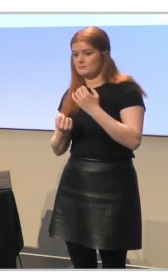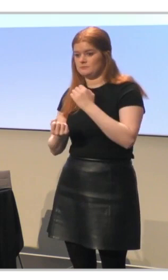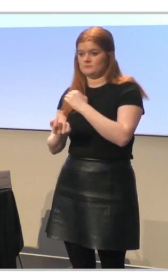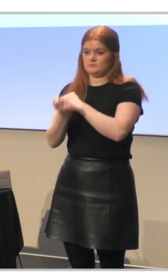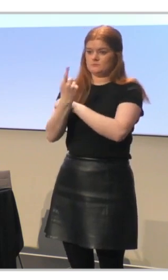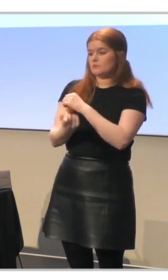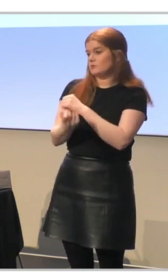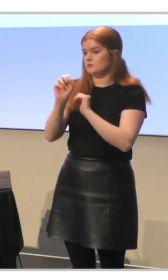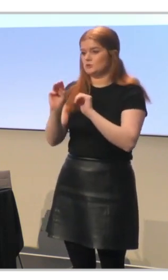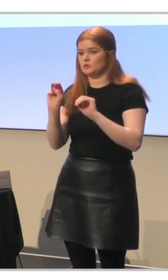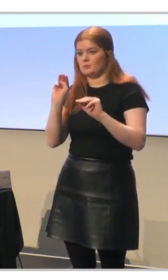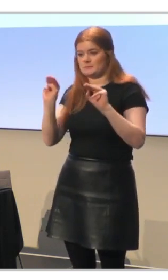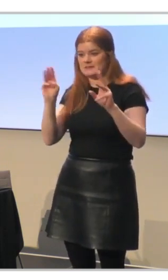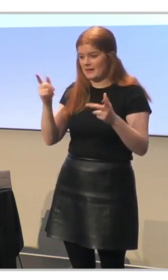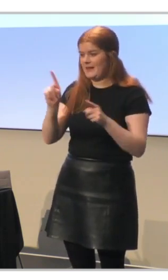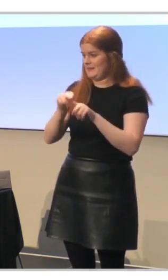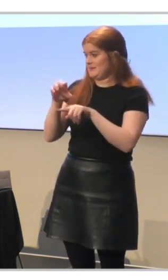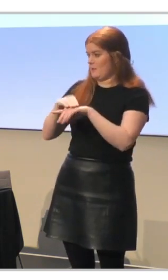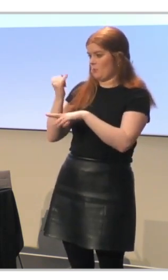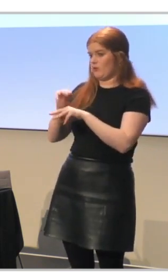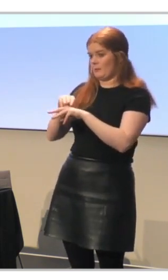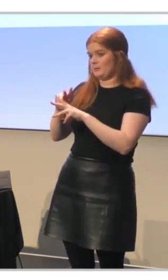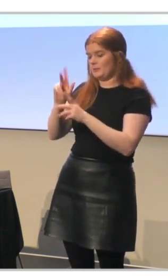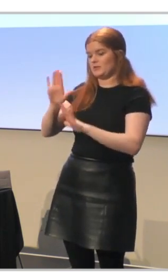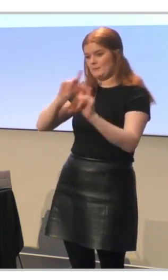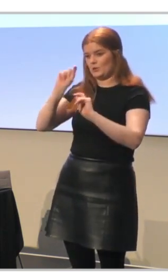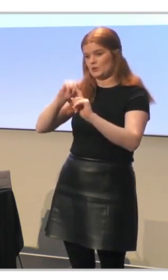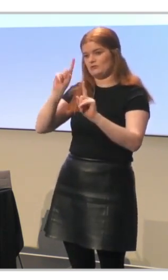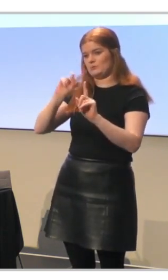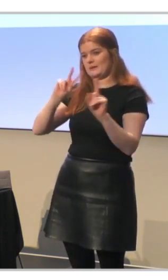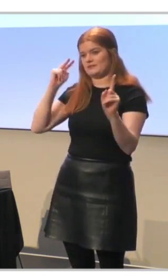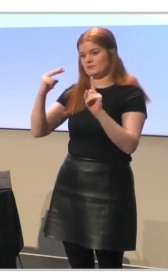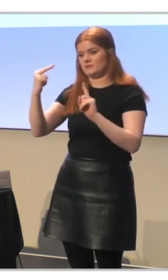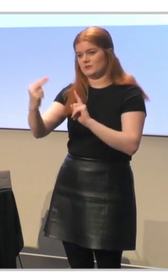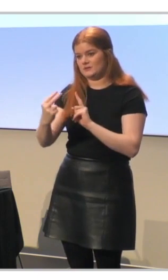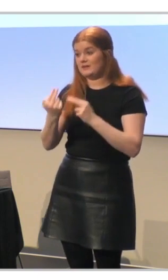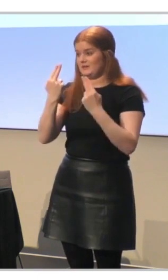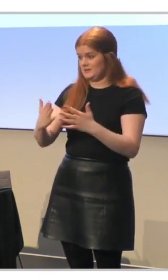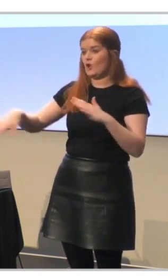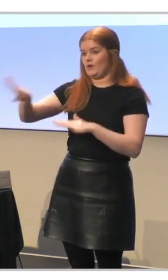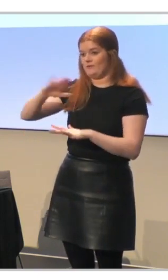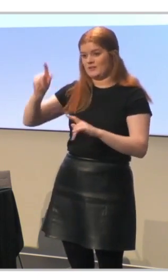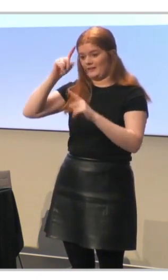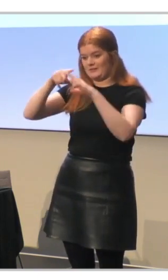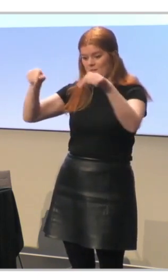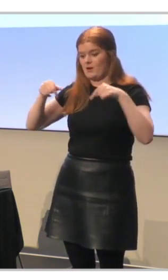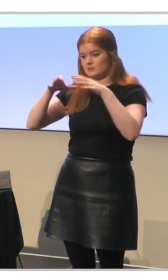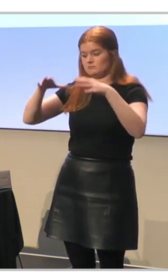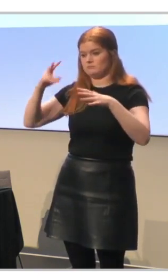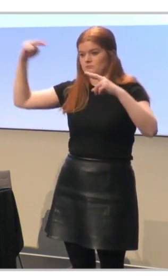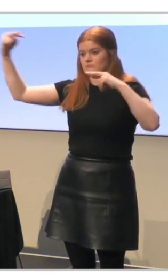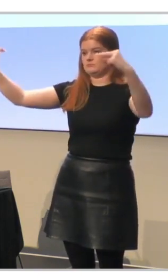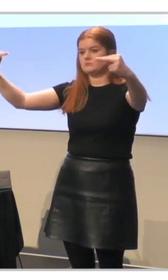explored, and the same old problems being considered from a new angle. This will require all of us to think outside the box by